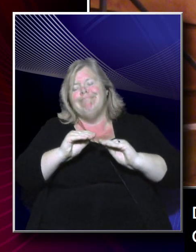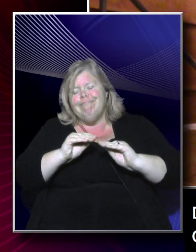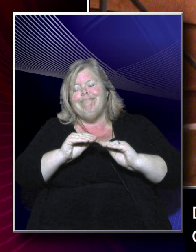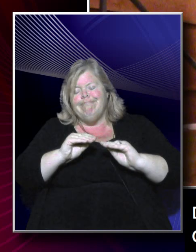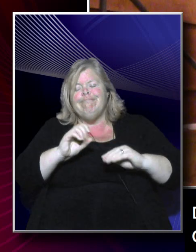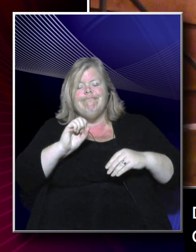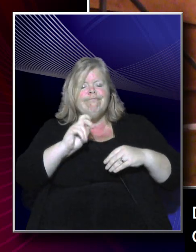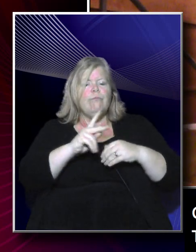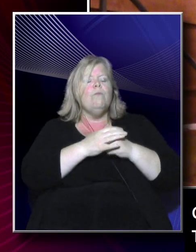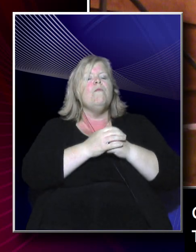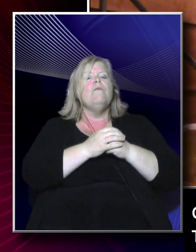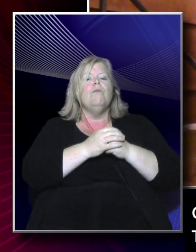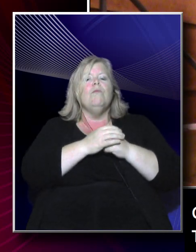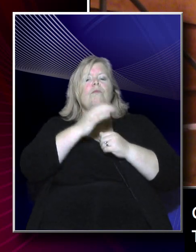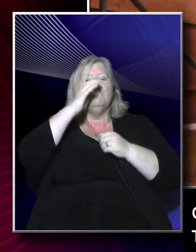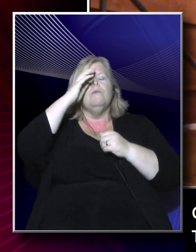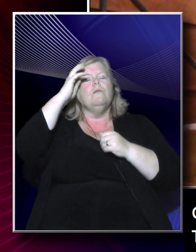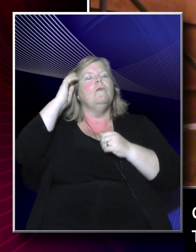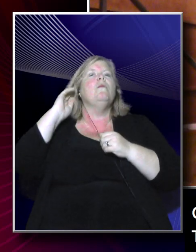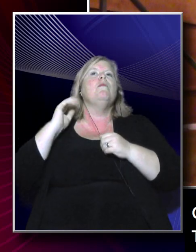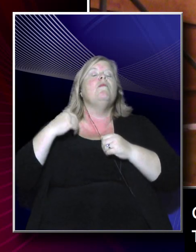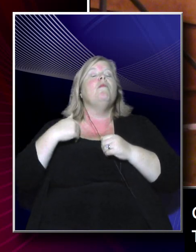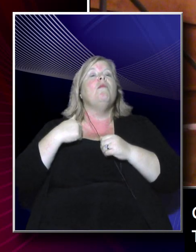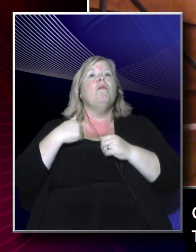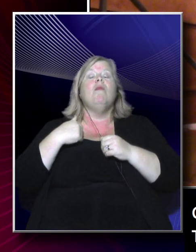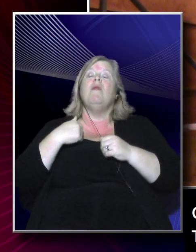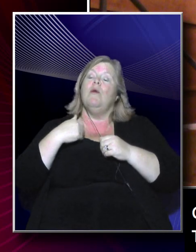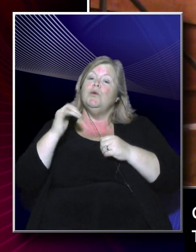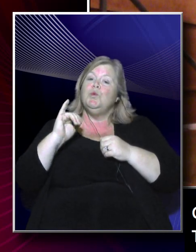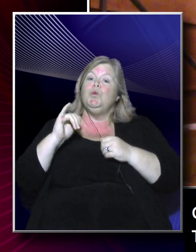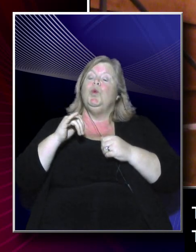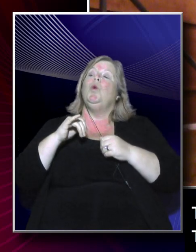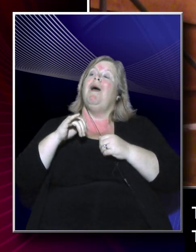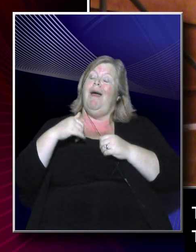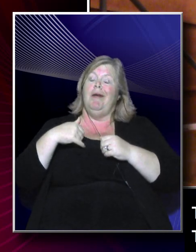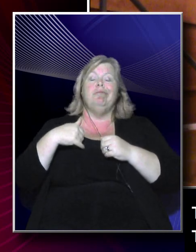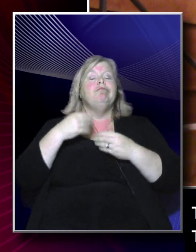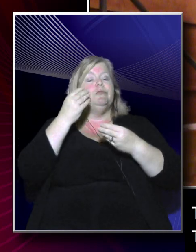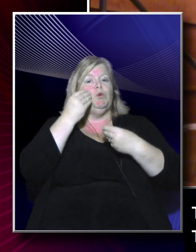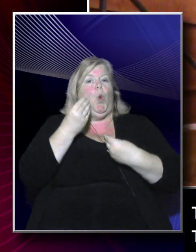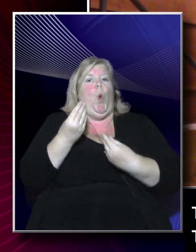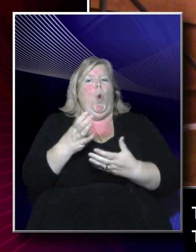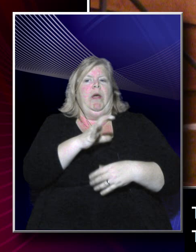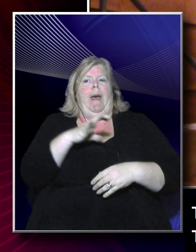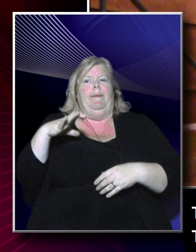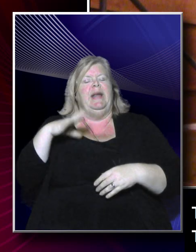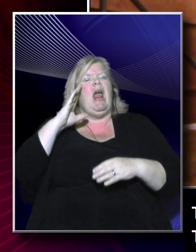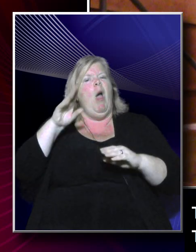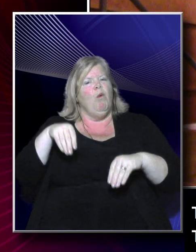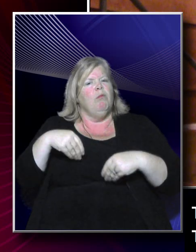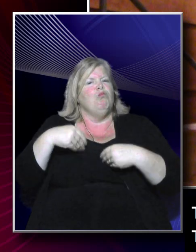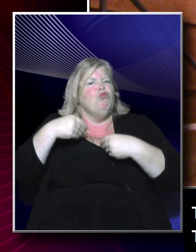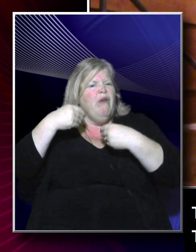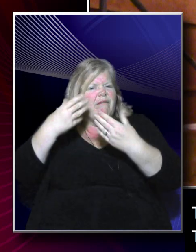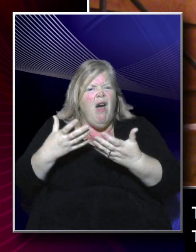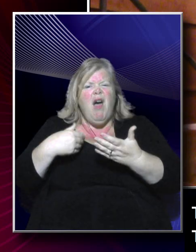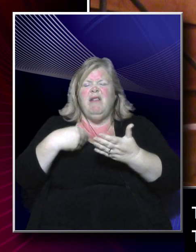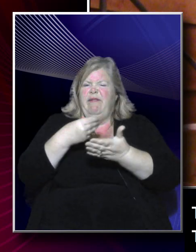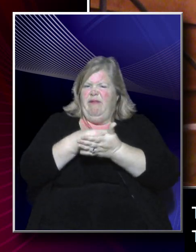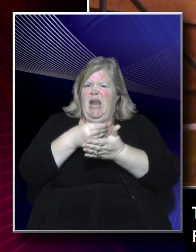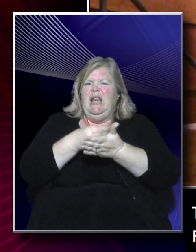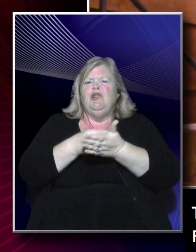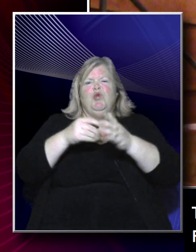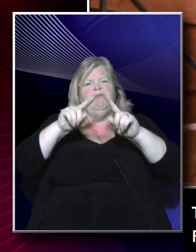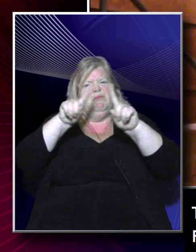reports that I indicated, I also mentioned that I would also, on a quarterly basis, provide financial statements which